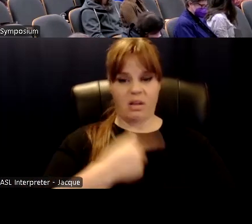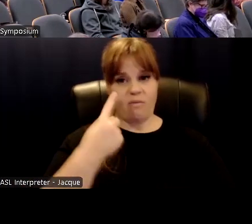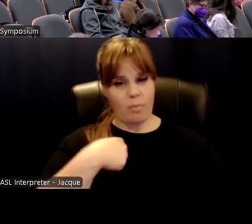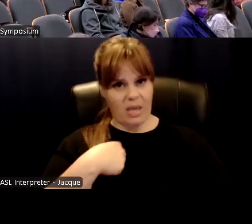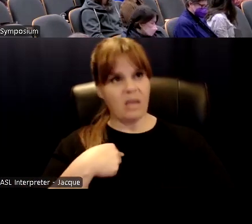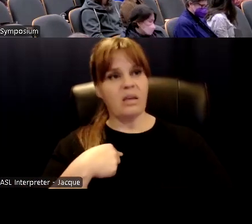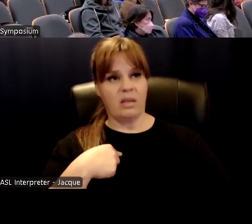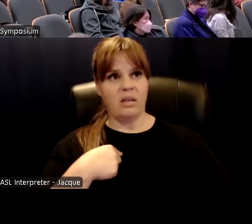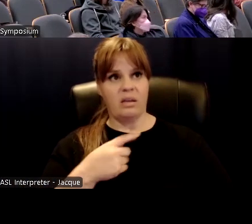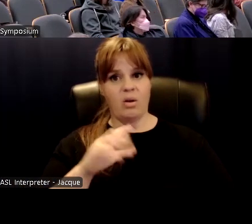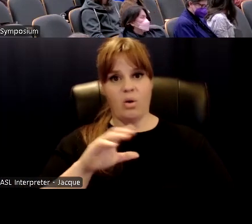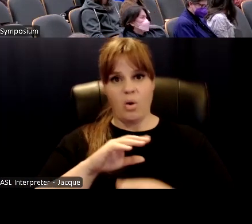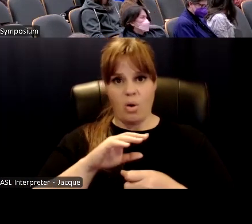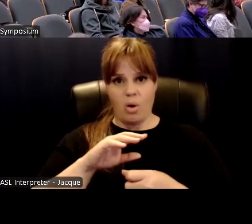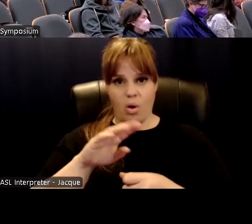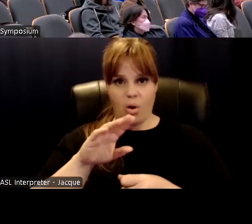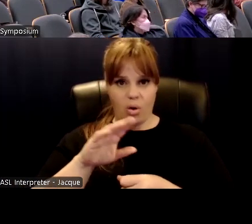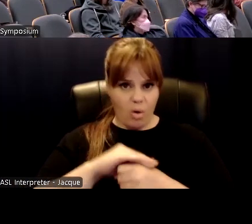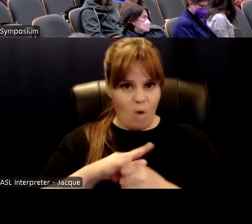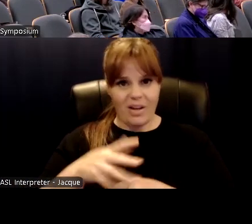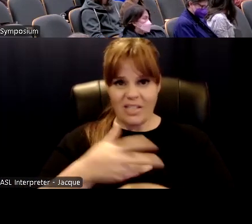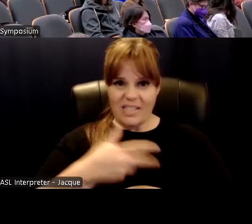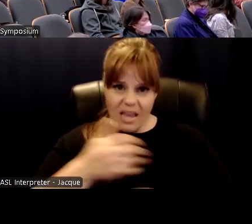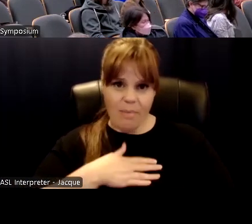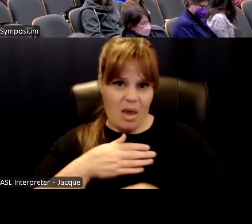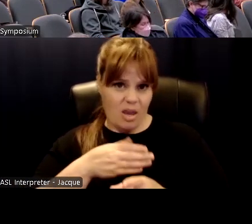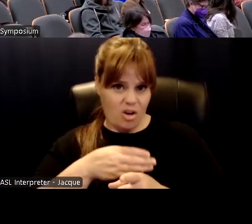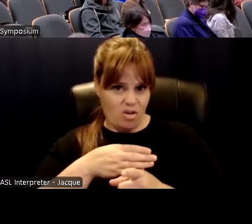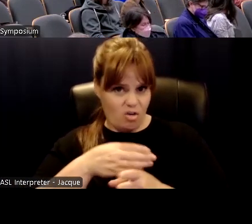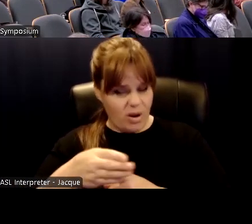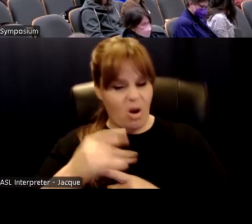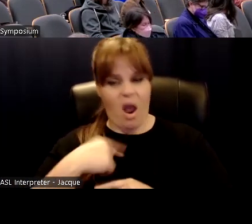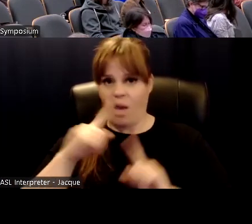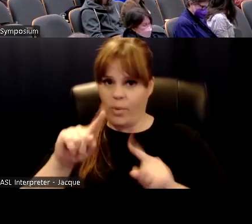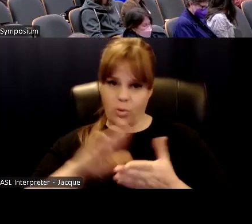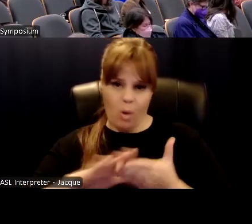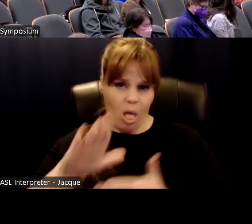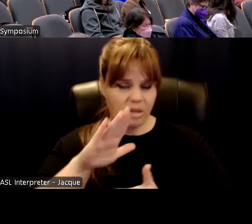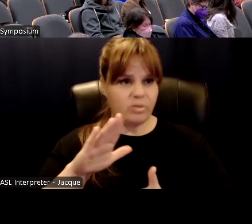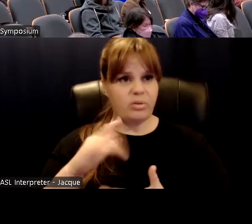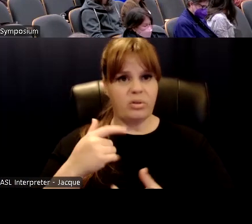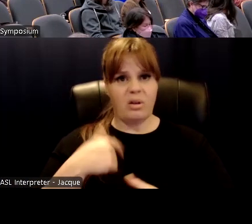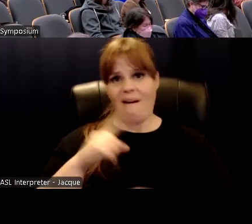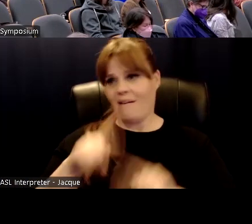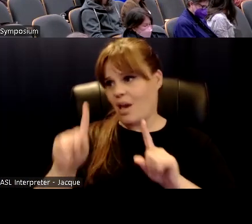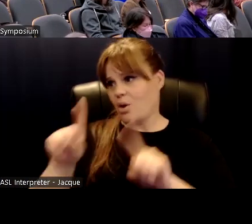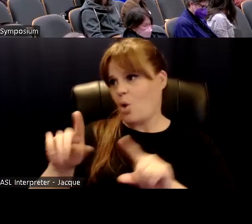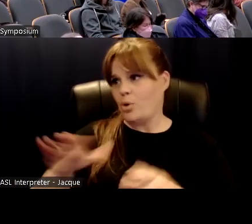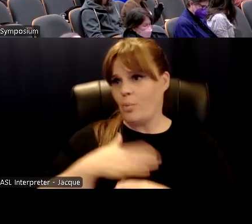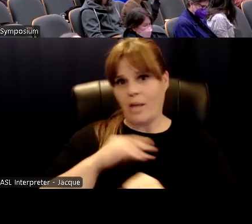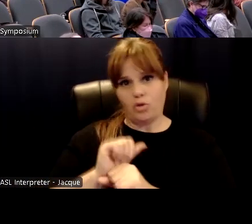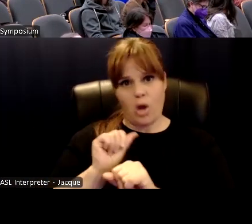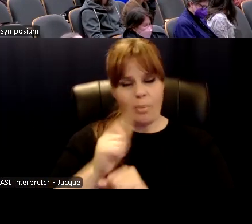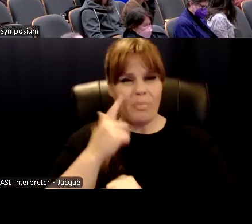has taken my career. I went to college, and I can't go and do the job because I don't have